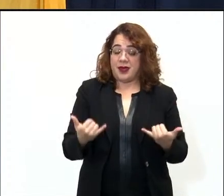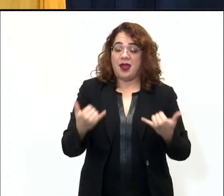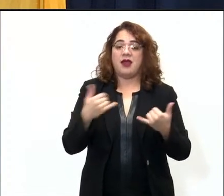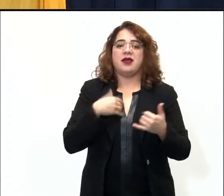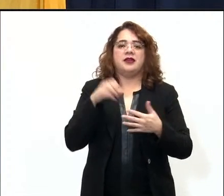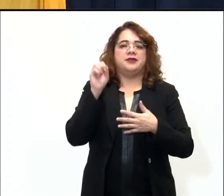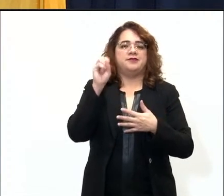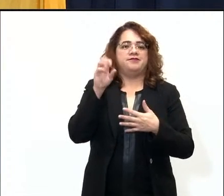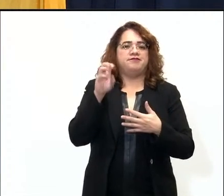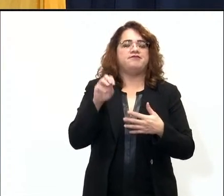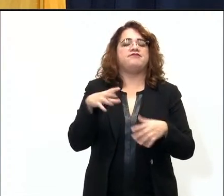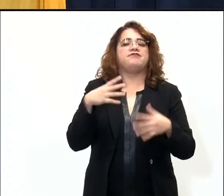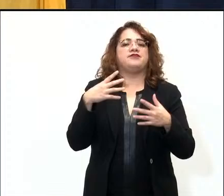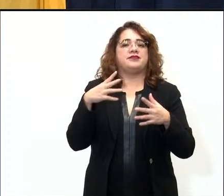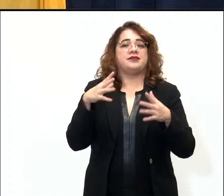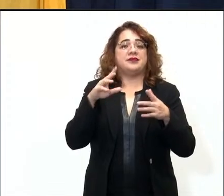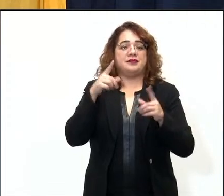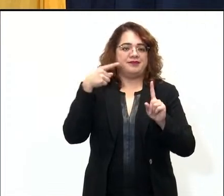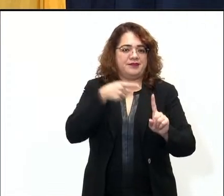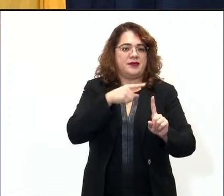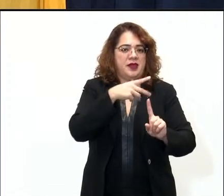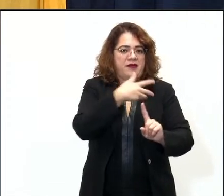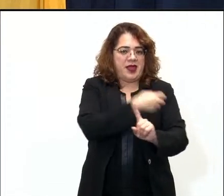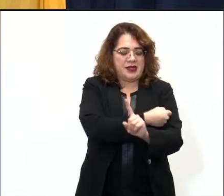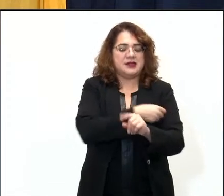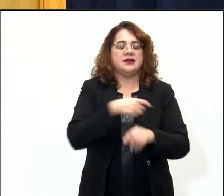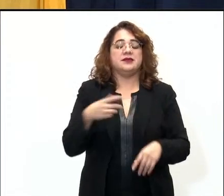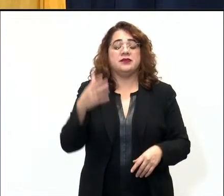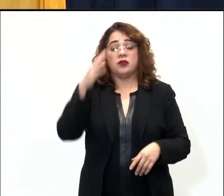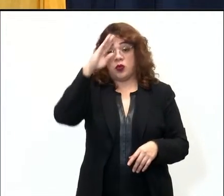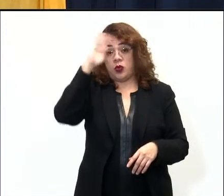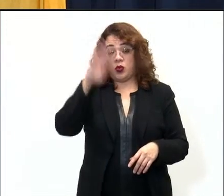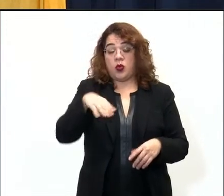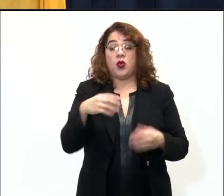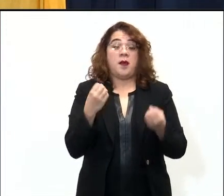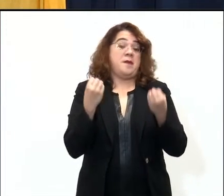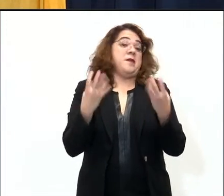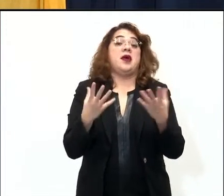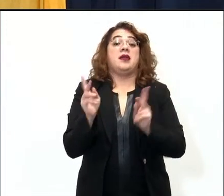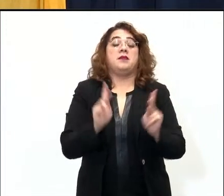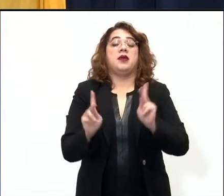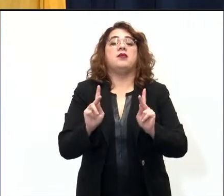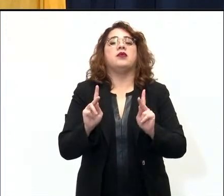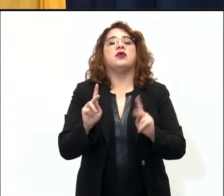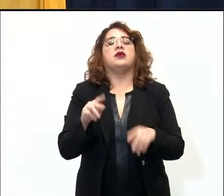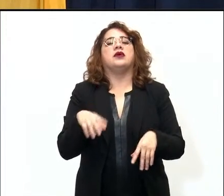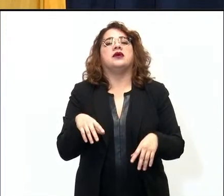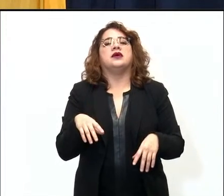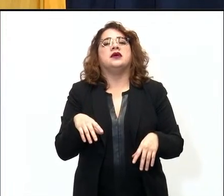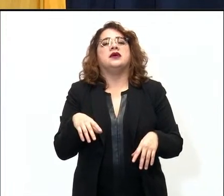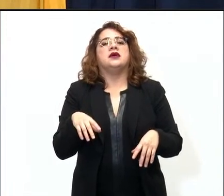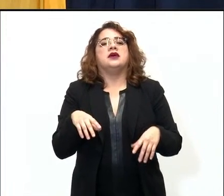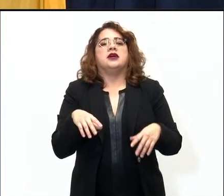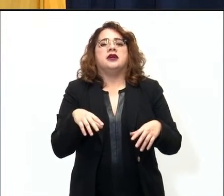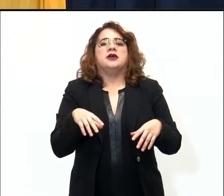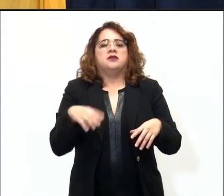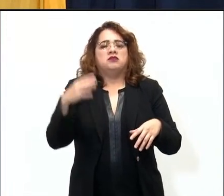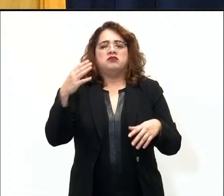vaccine rollout. First, as most folks know, while the state certainly is